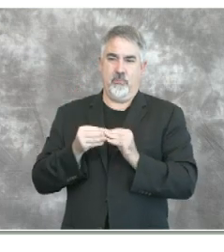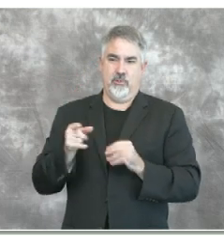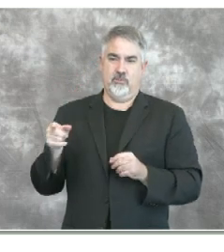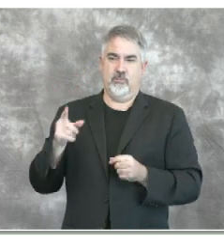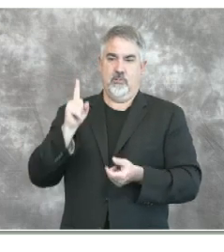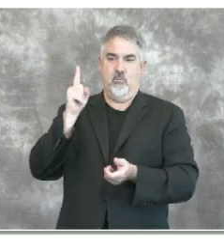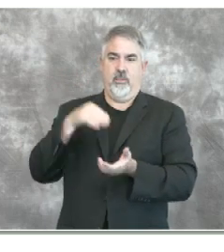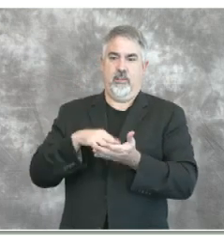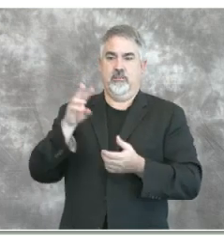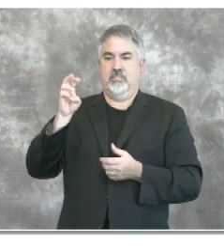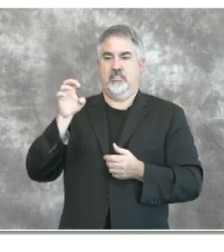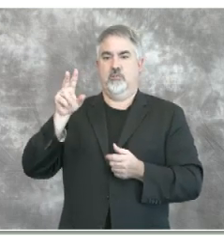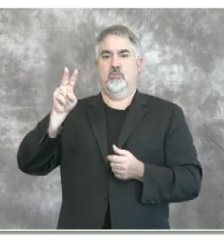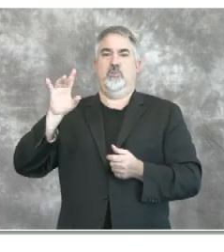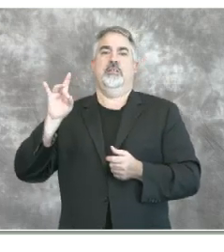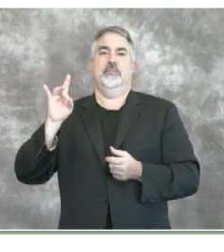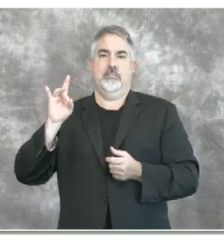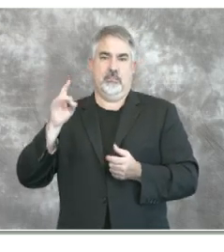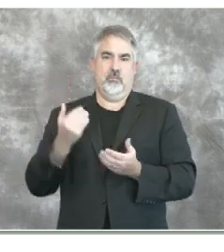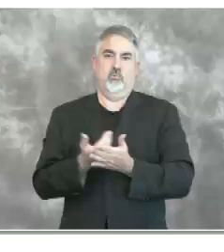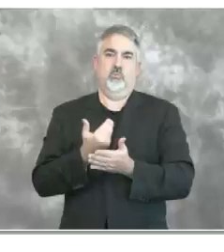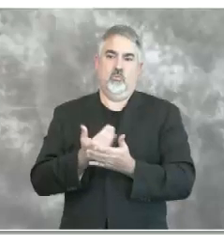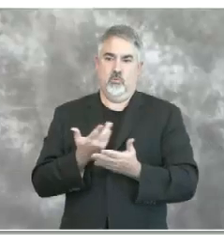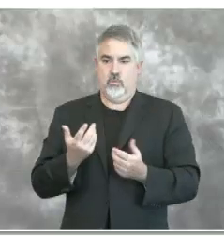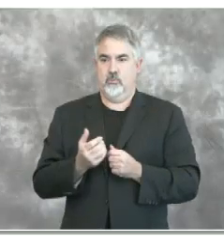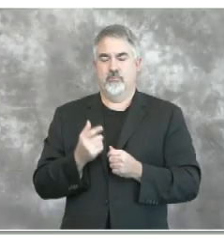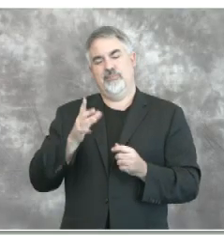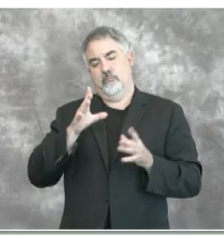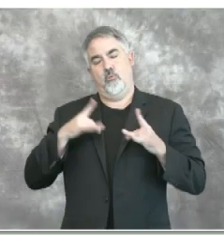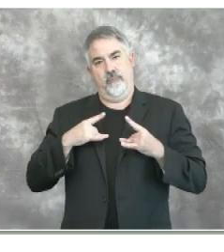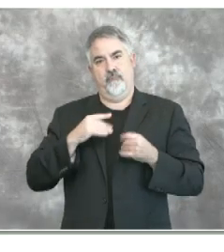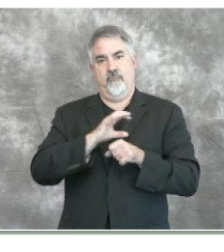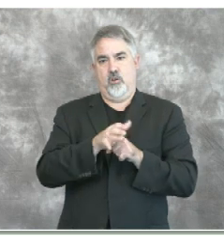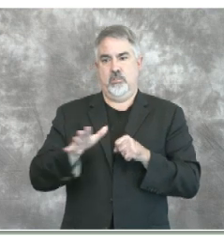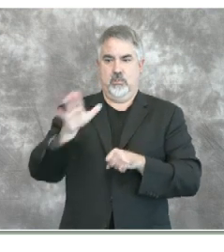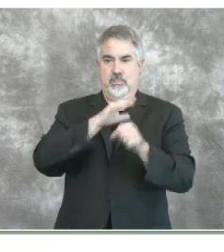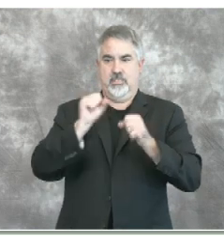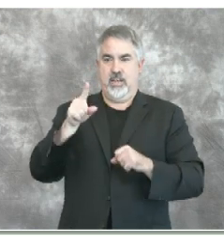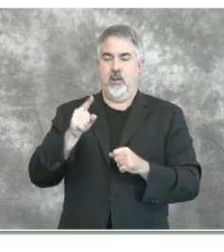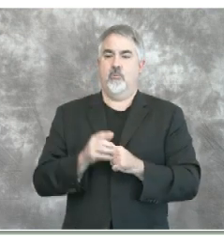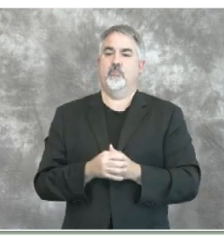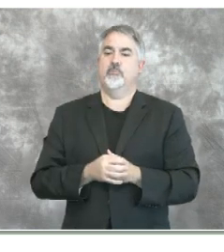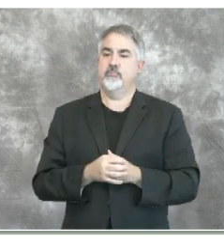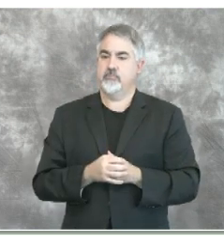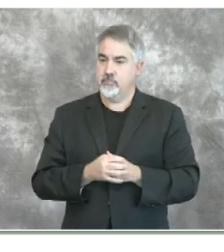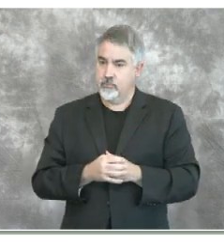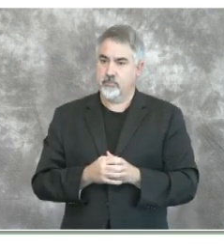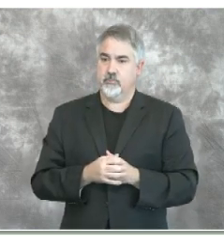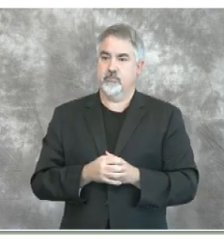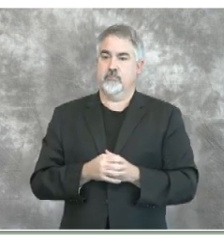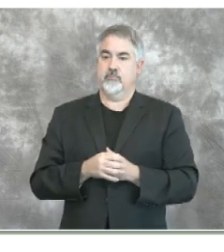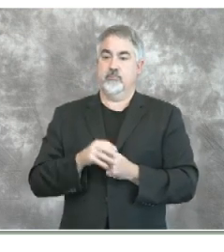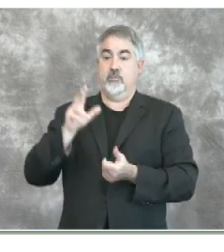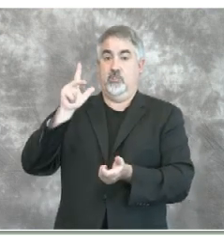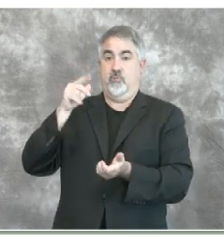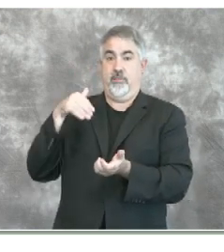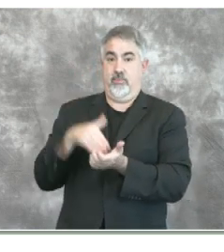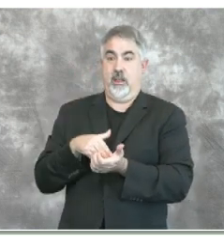1,628. Our total number of tests in San Diego County is now approaching 23,000. We're